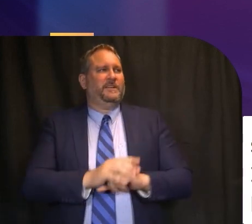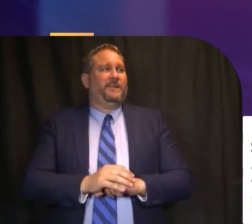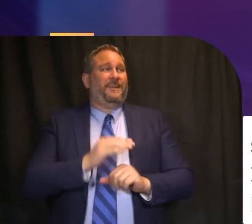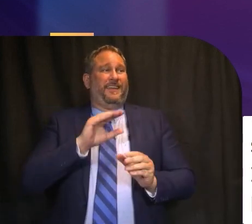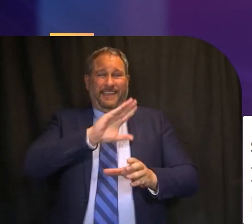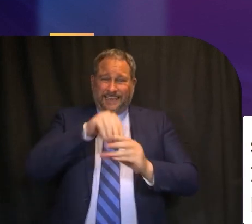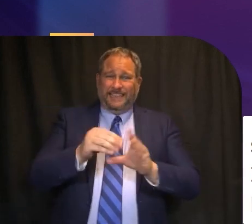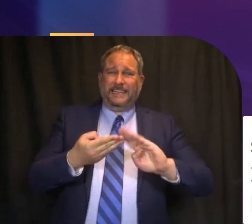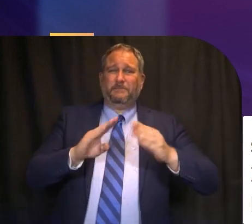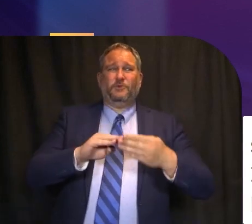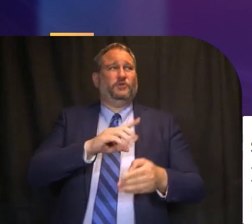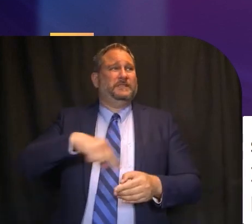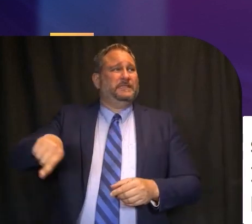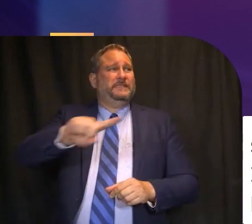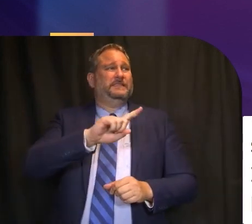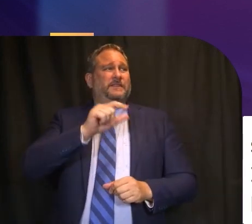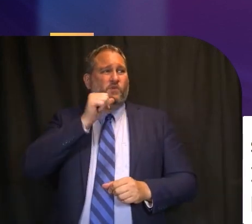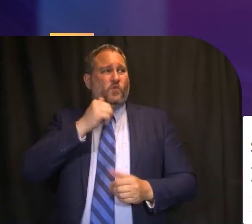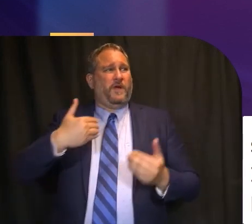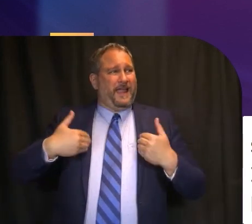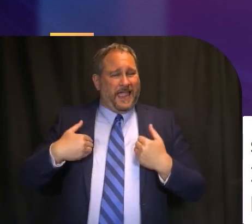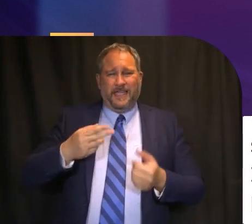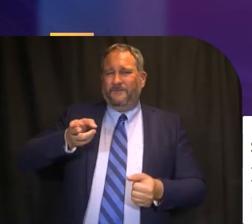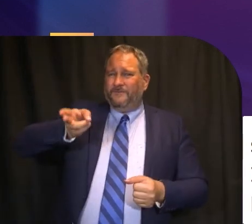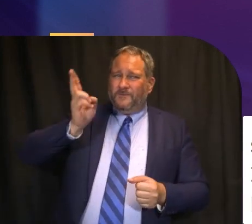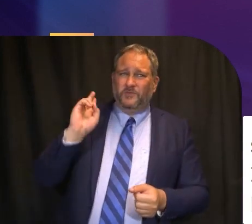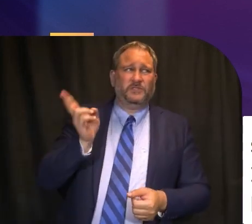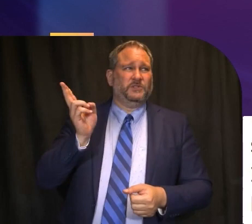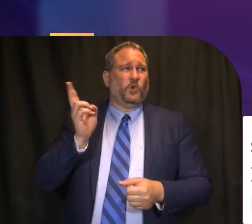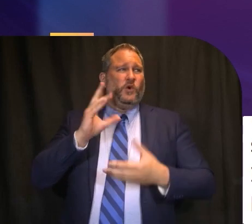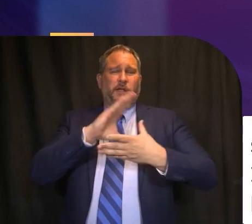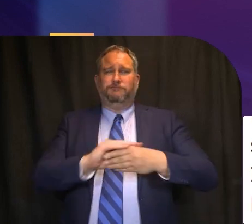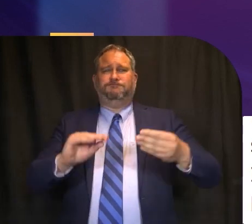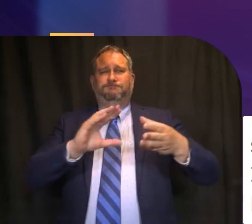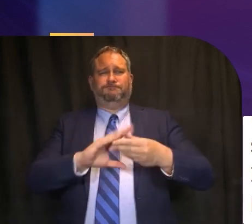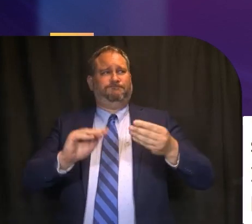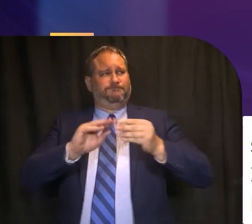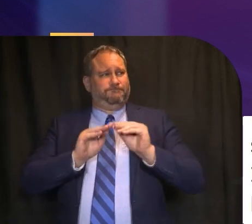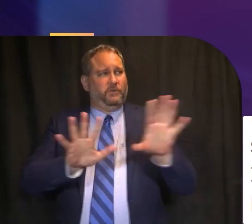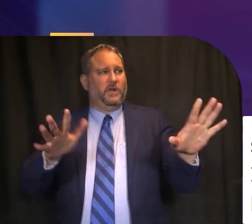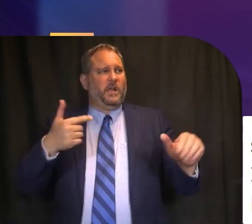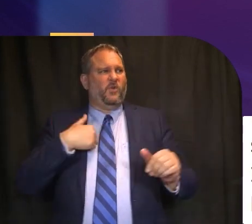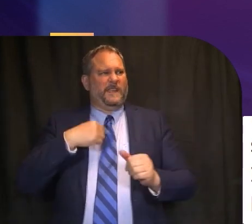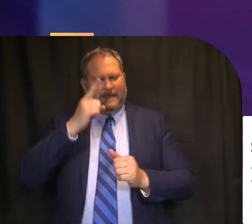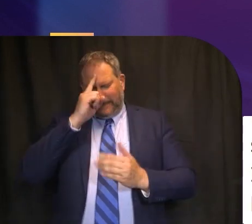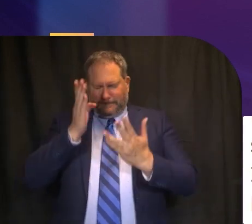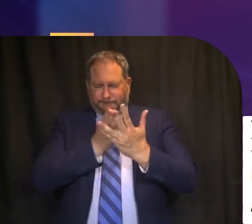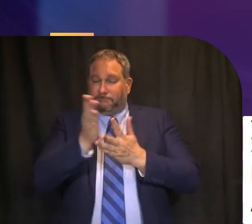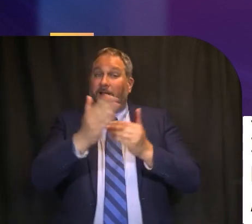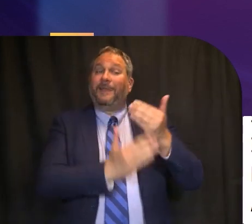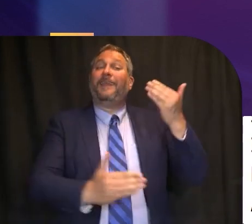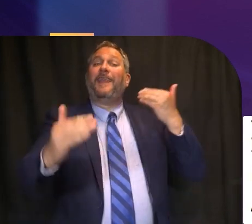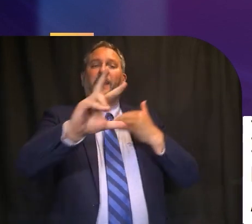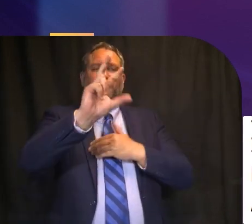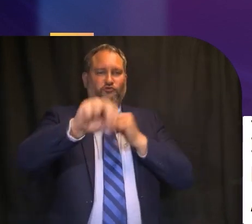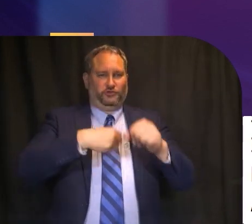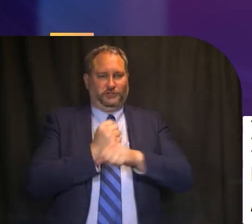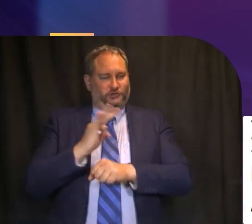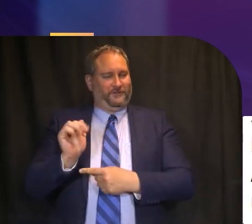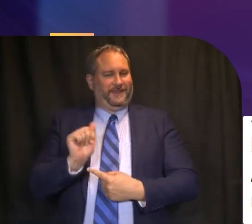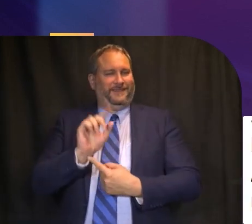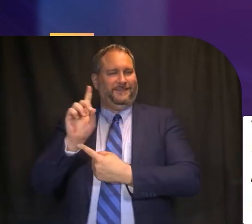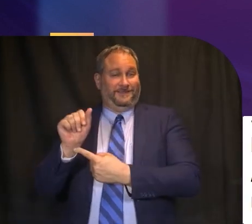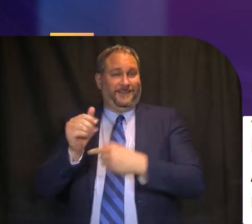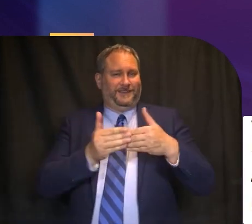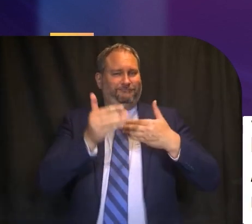follow as we navigate the next 30 years of the ADA. Until our paths cross again, thanks